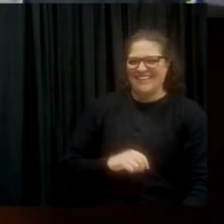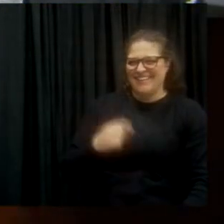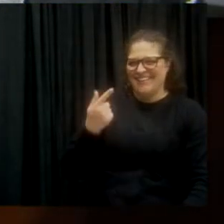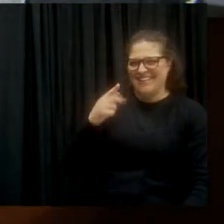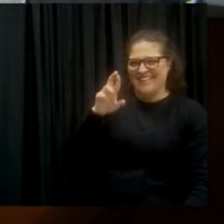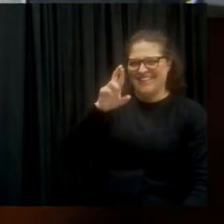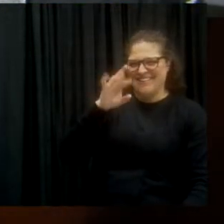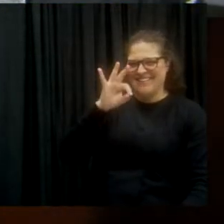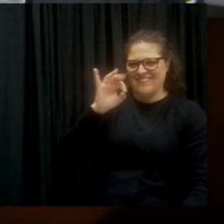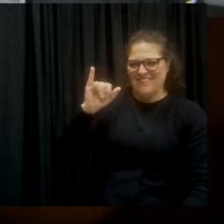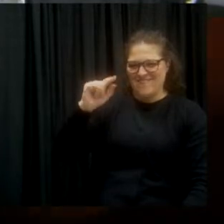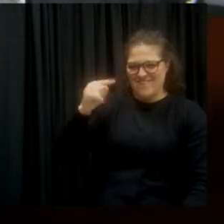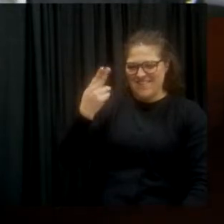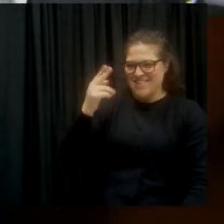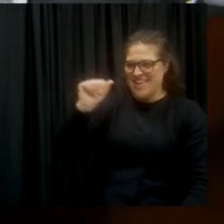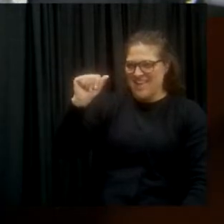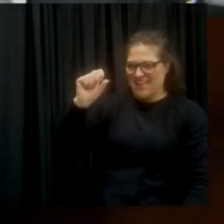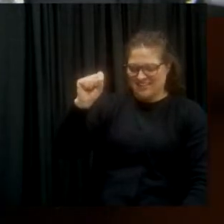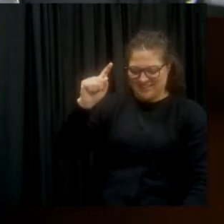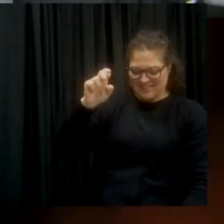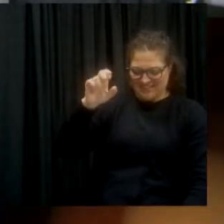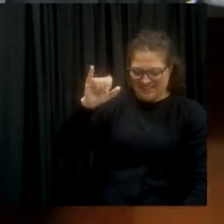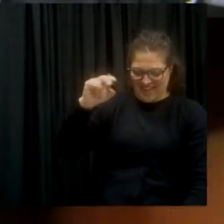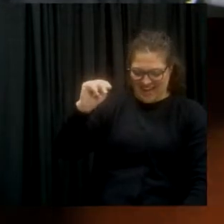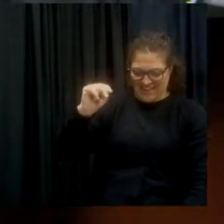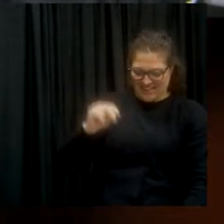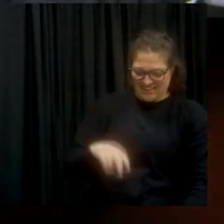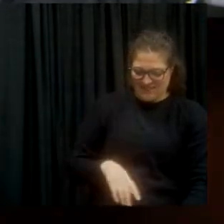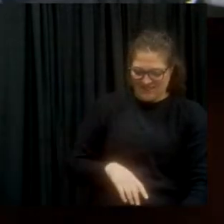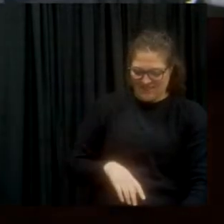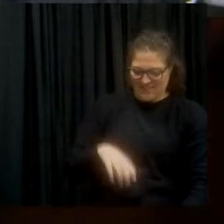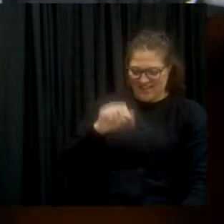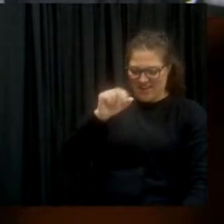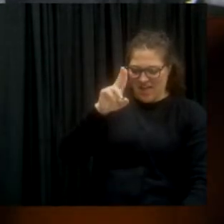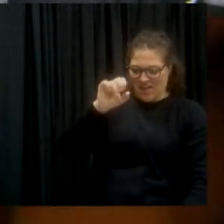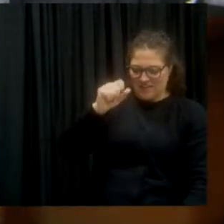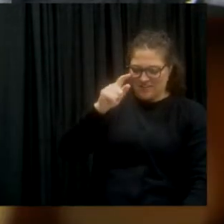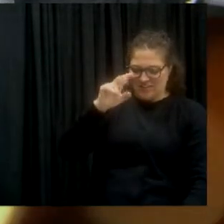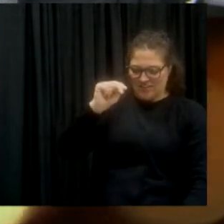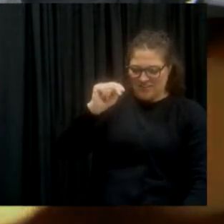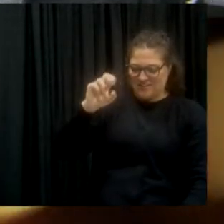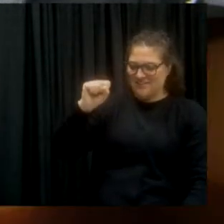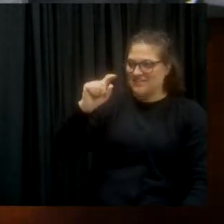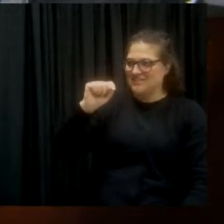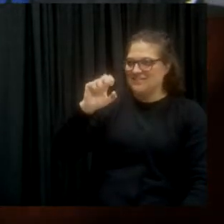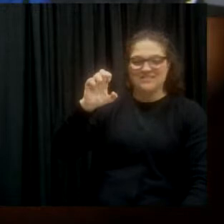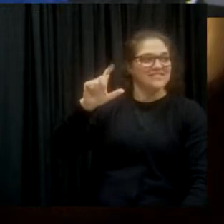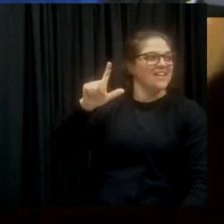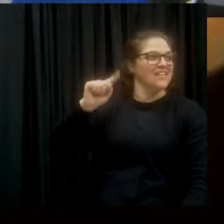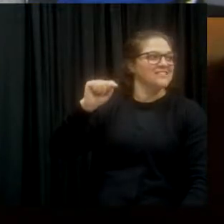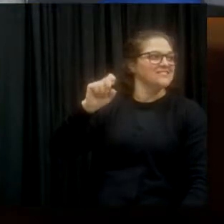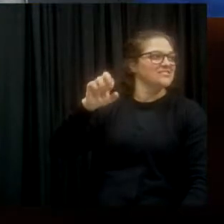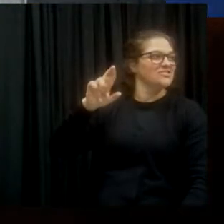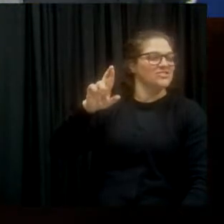Griffin A. Stein. Oh, my favorite. Okay, Austin J. Stetzer.